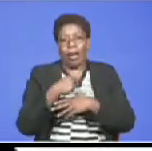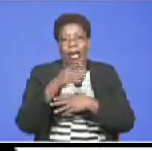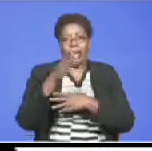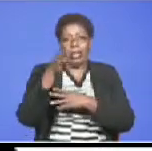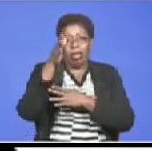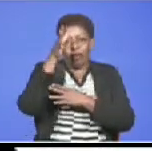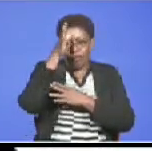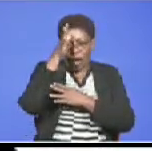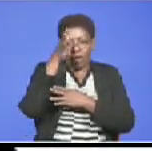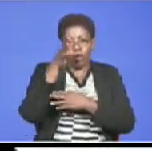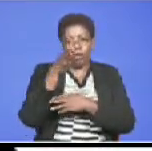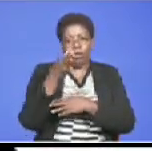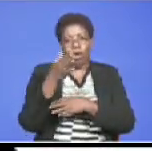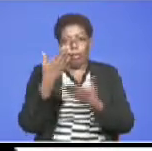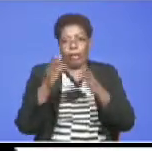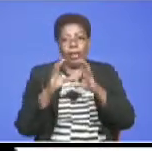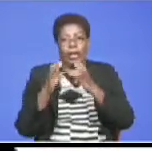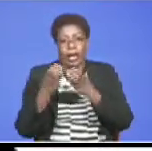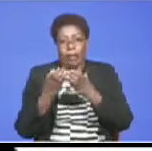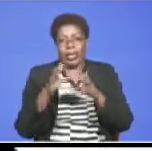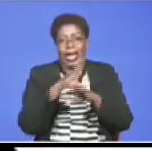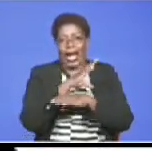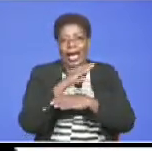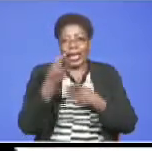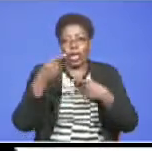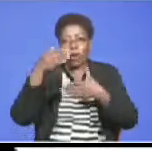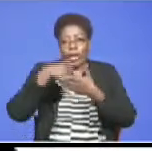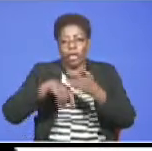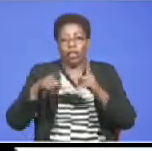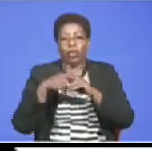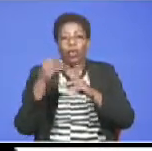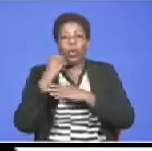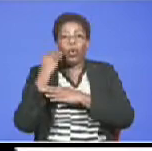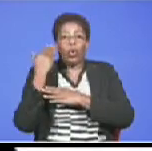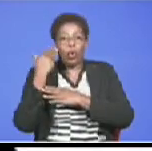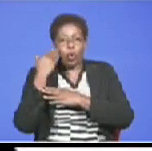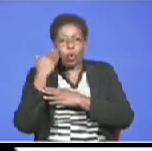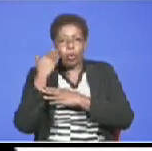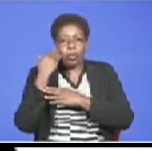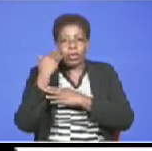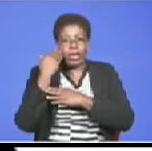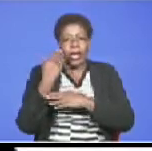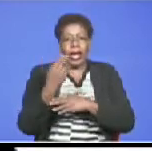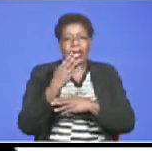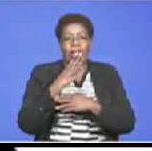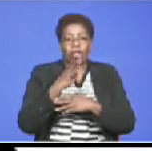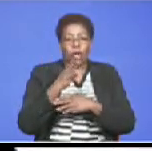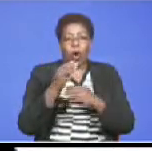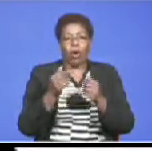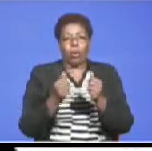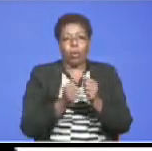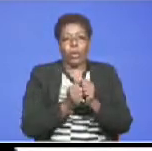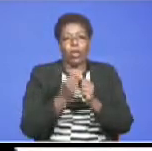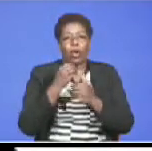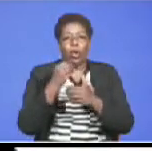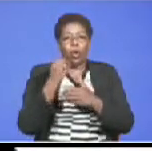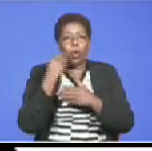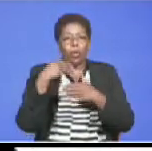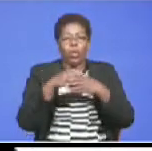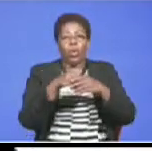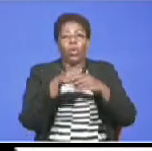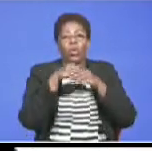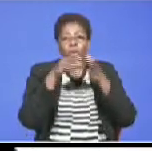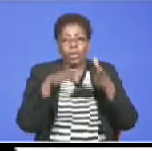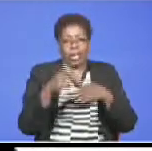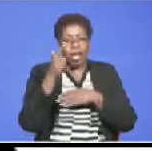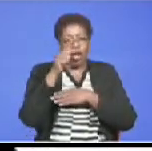or, you know, for a company. And I go into homes and I speak to homeowners.